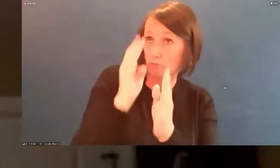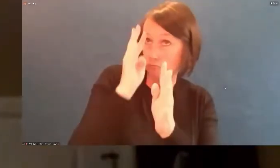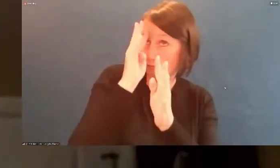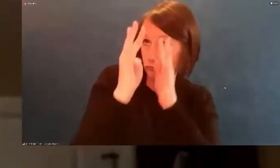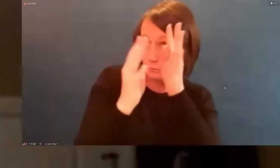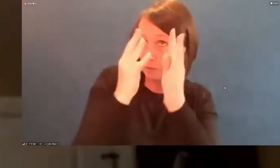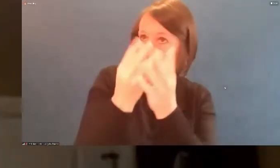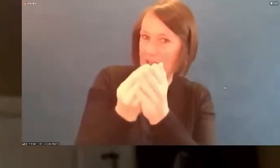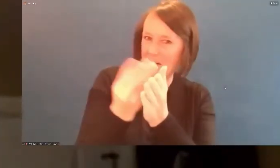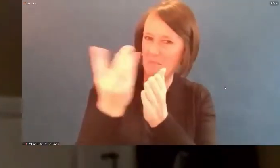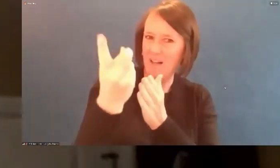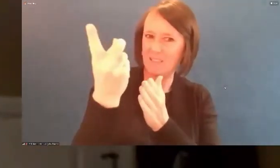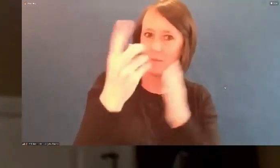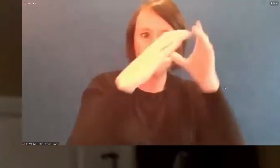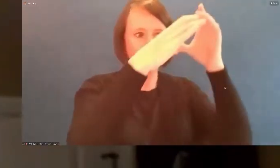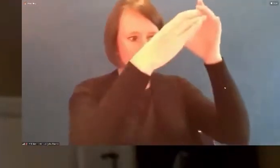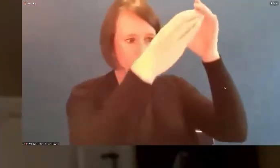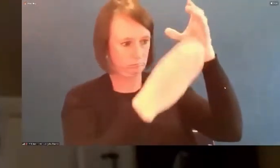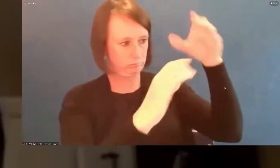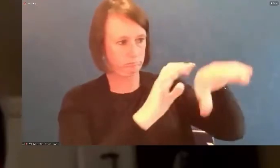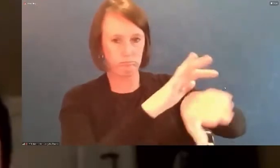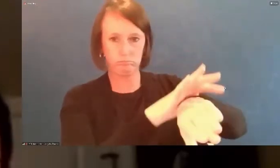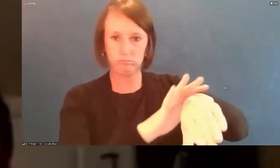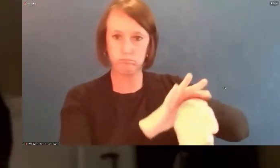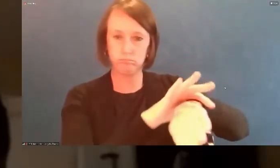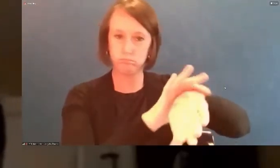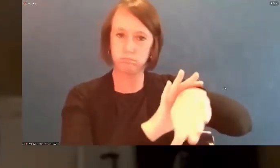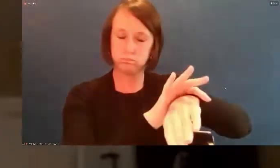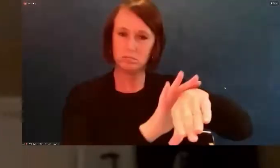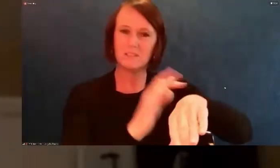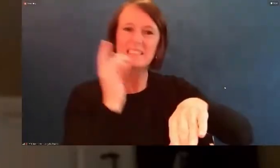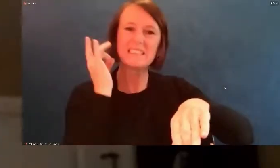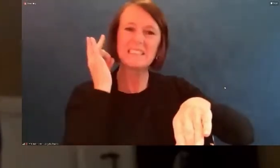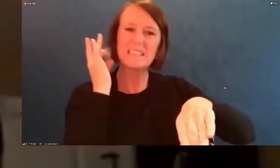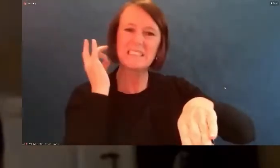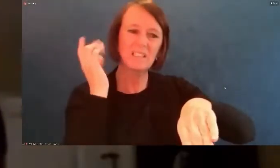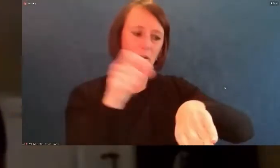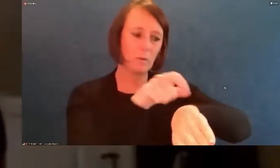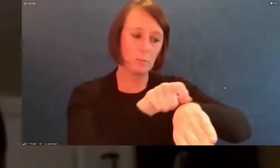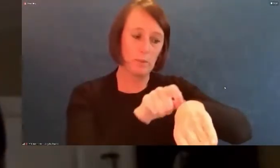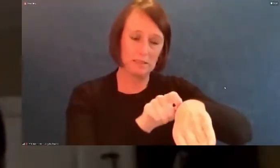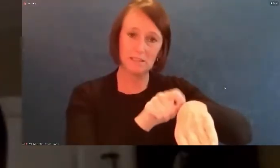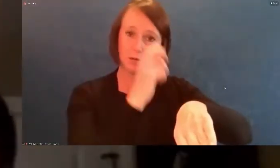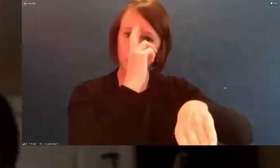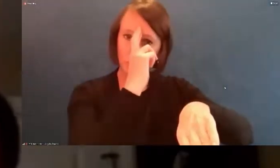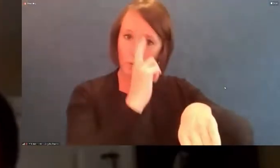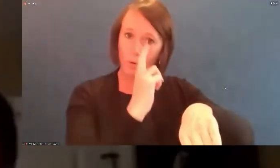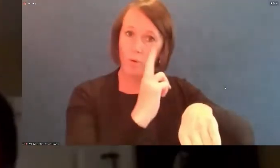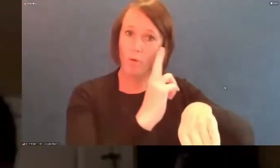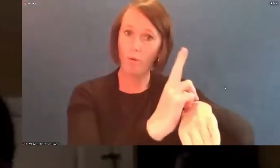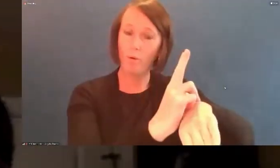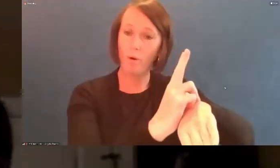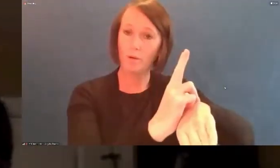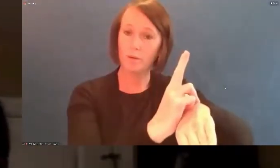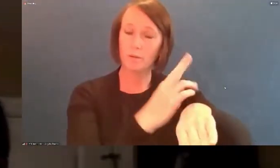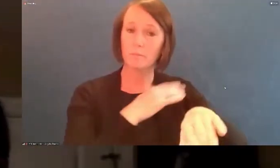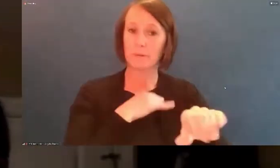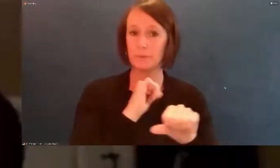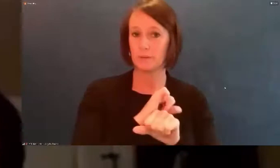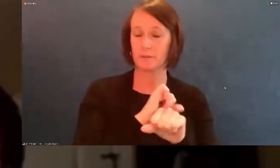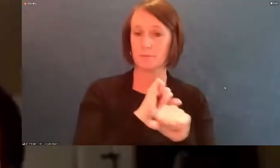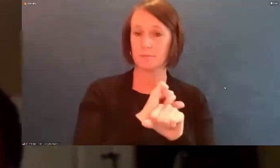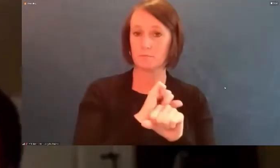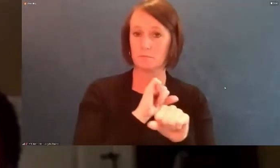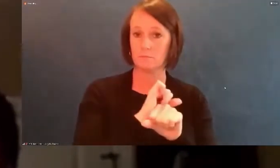this beautiful silver bracelet, just to honor the work that I'm doing